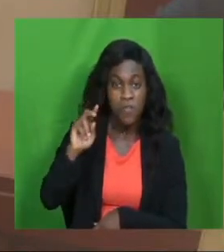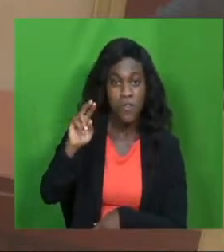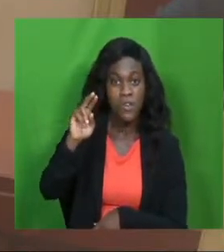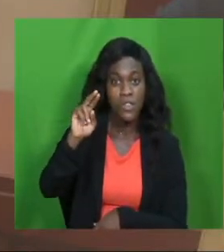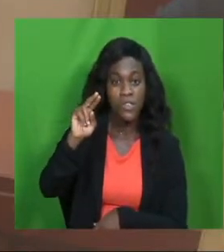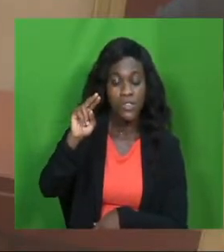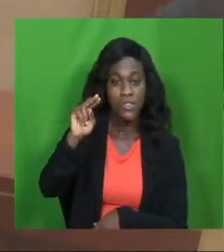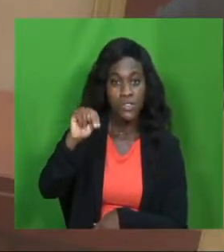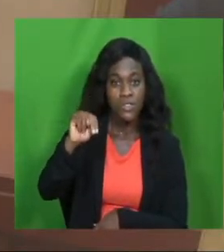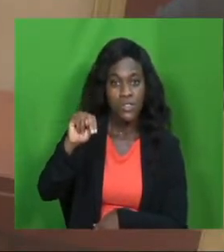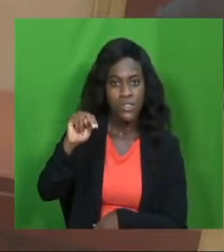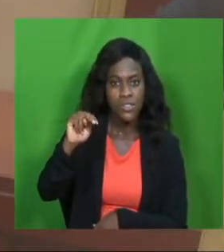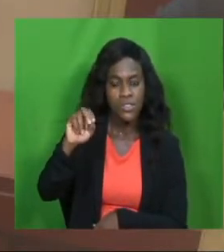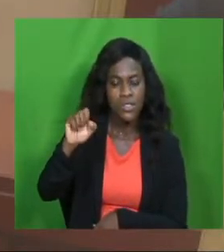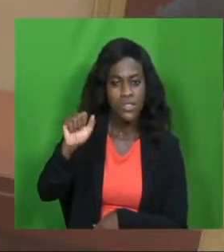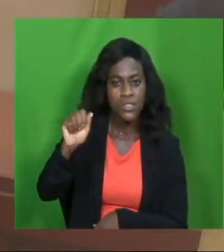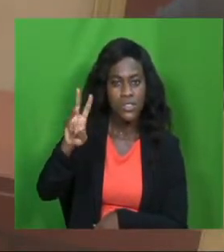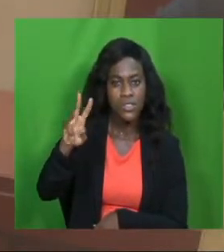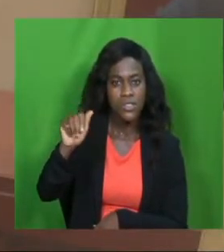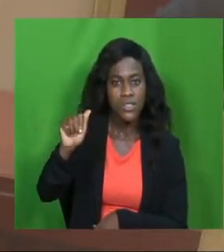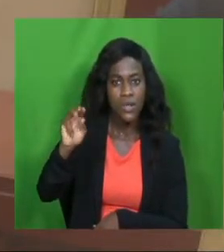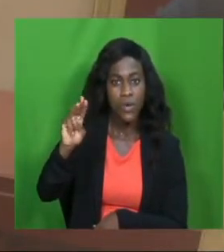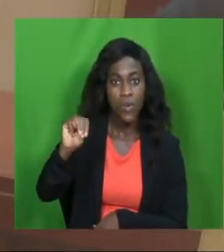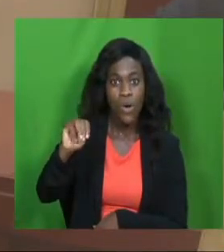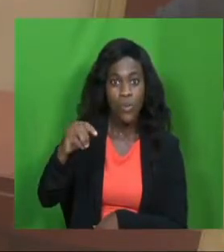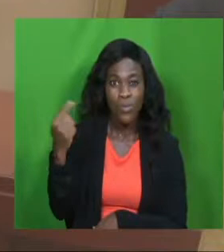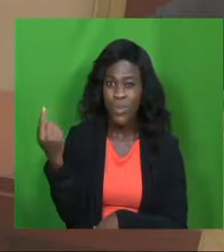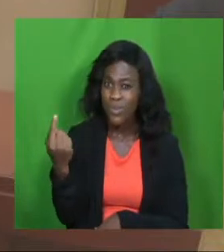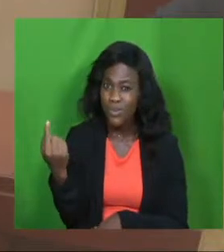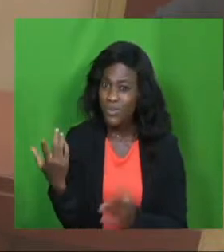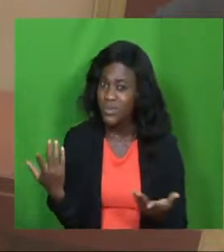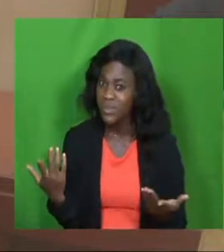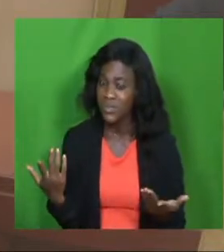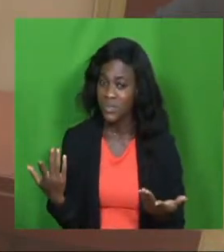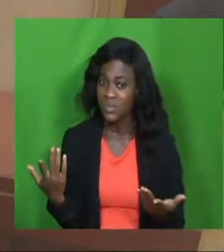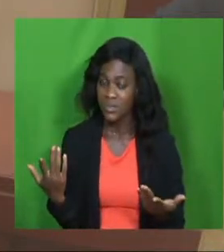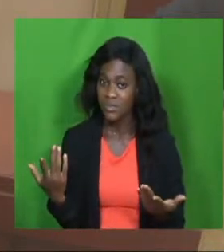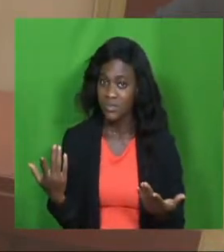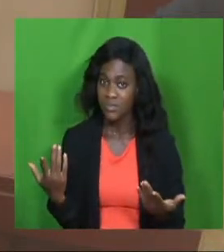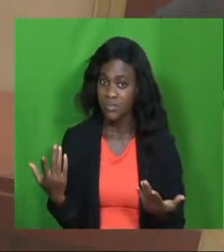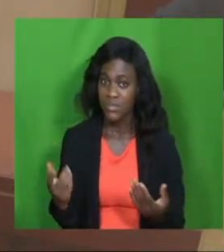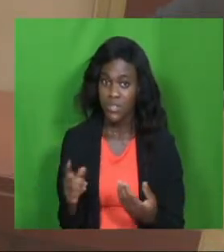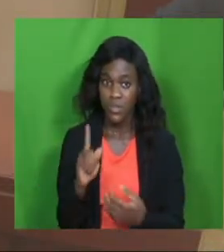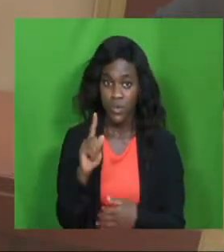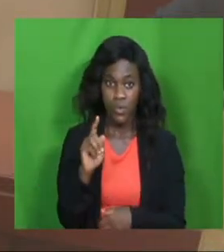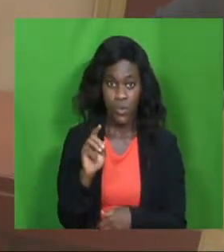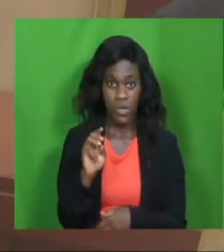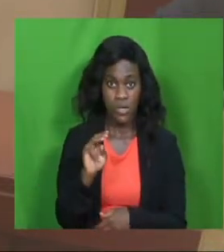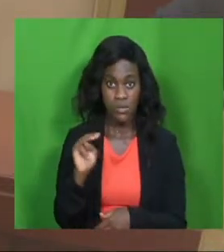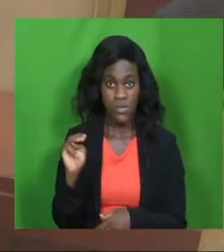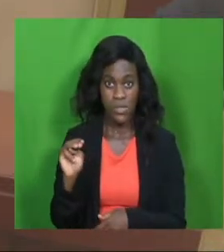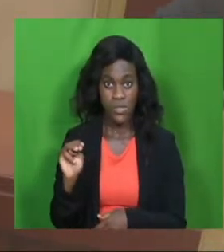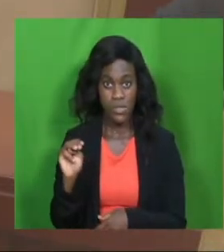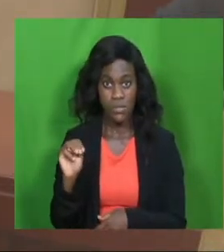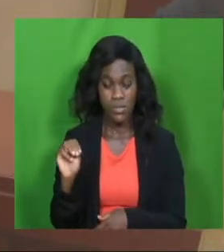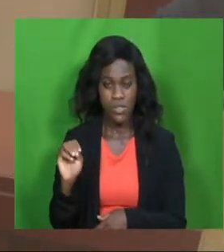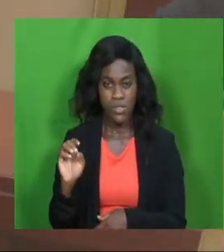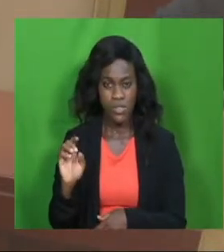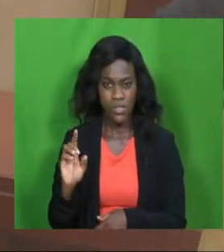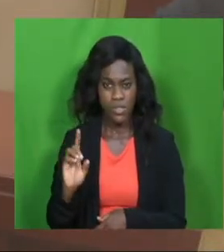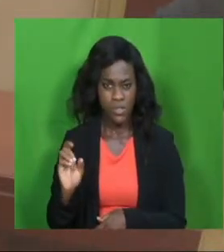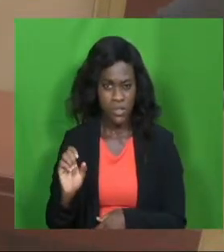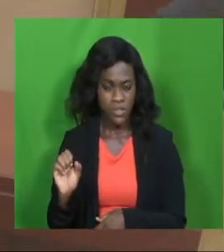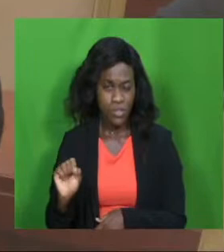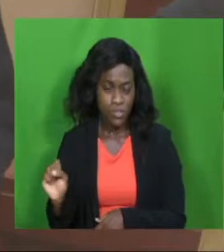for Insawam alone, out of their allocation of $1 million per constituency. Is that what you are trying to say?